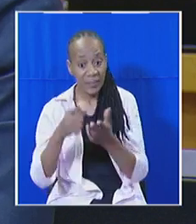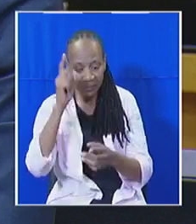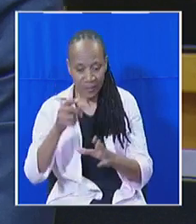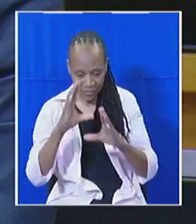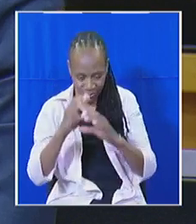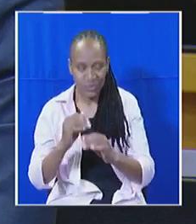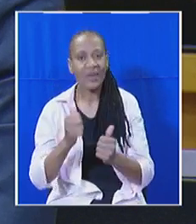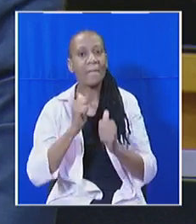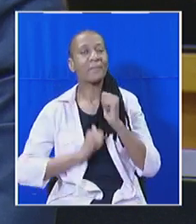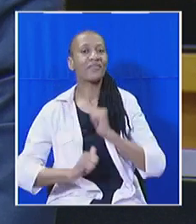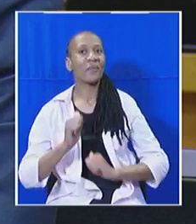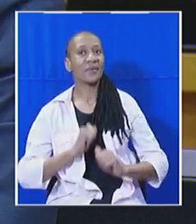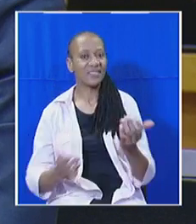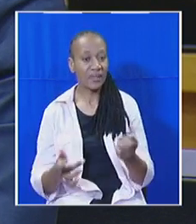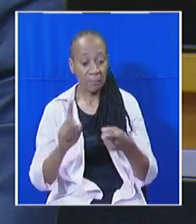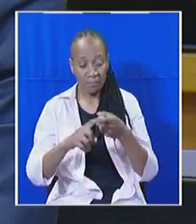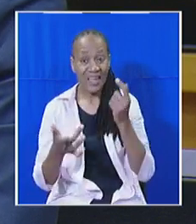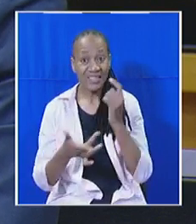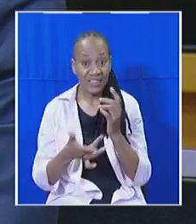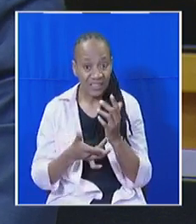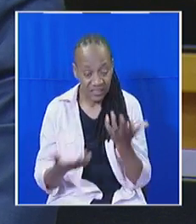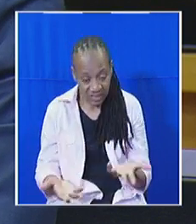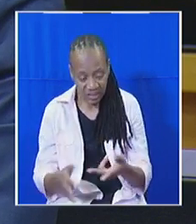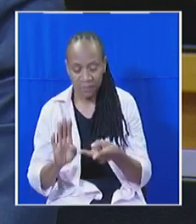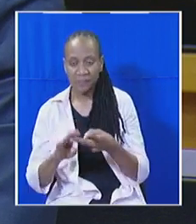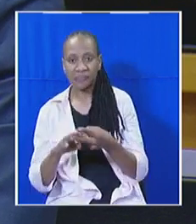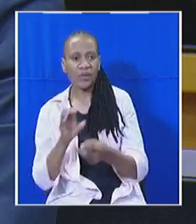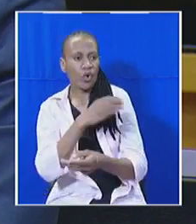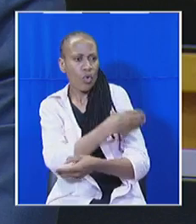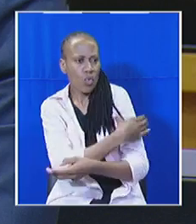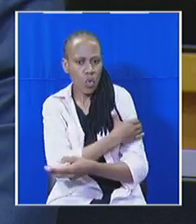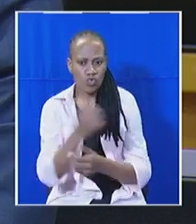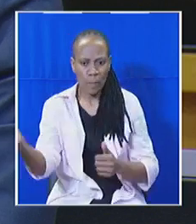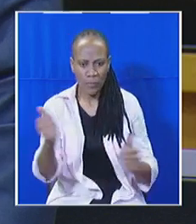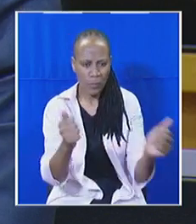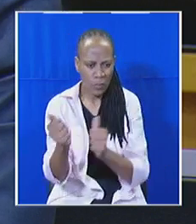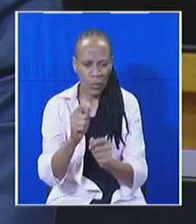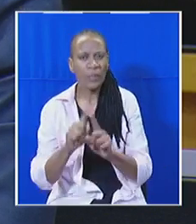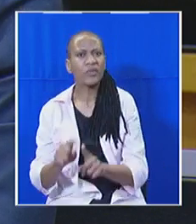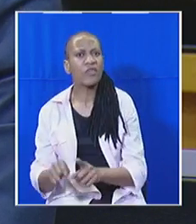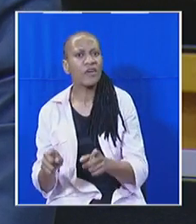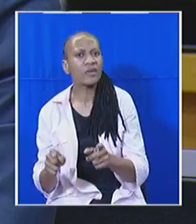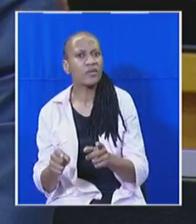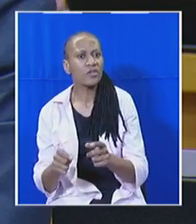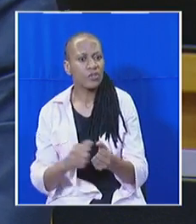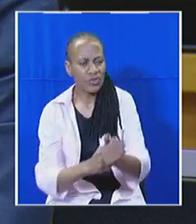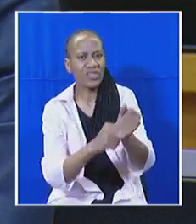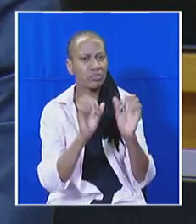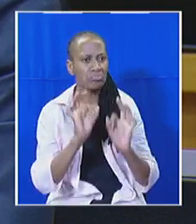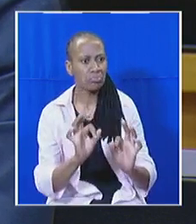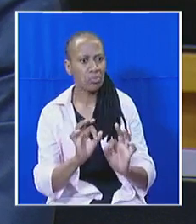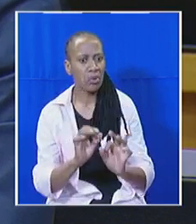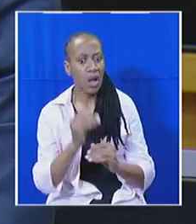And performance means the technique and whether or not the coach employed the right strategy and tactics to win the World Cup for